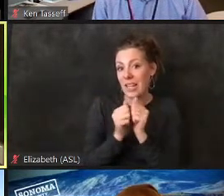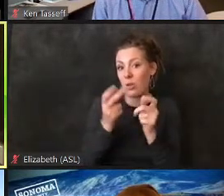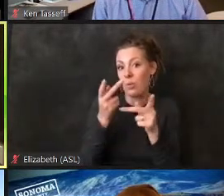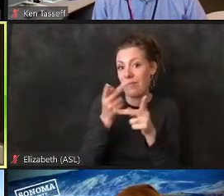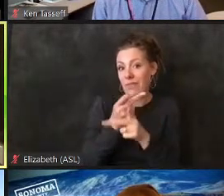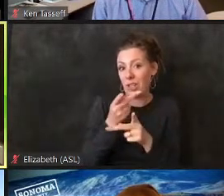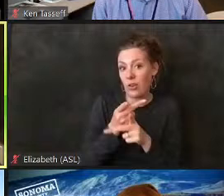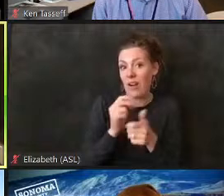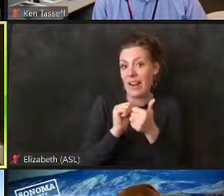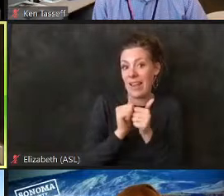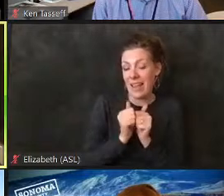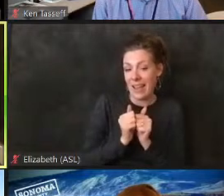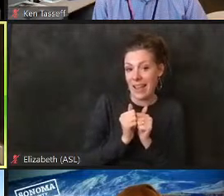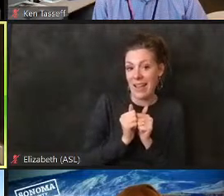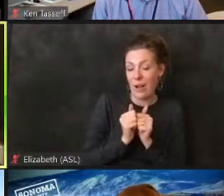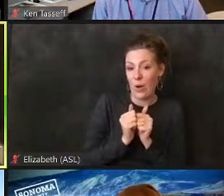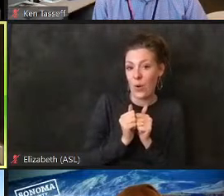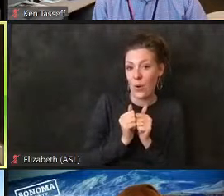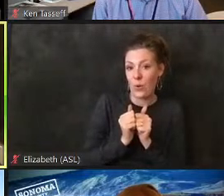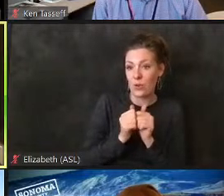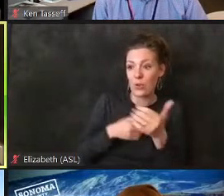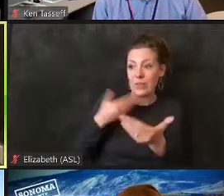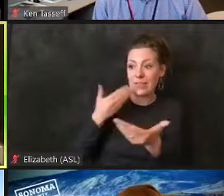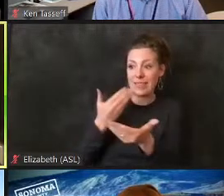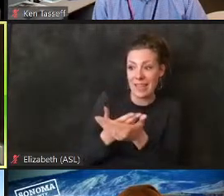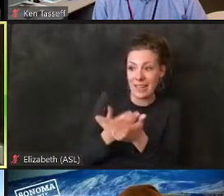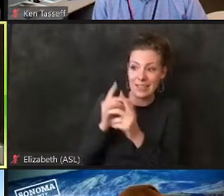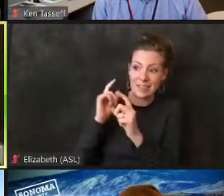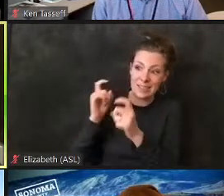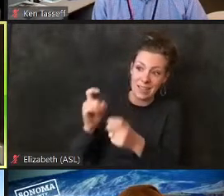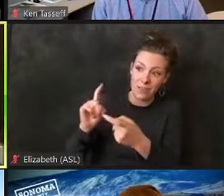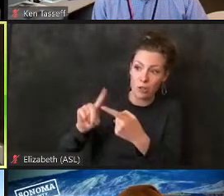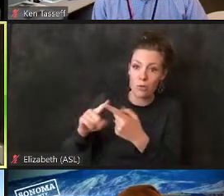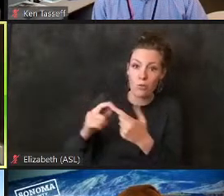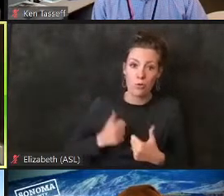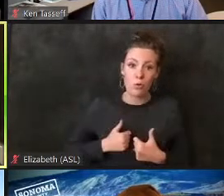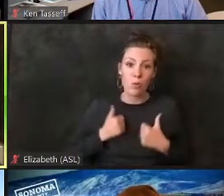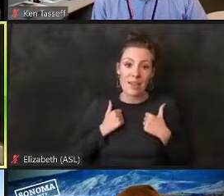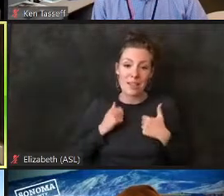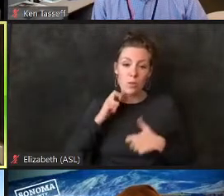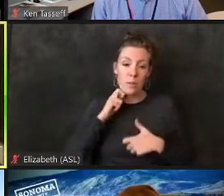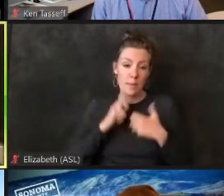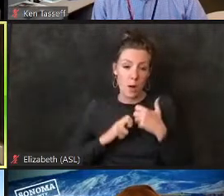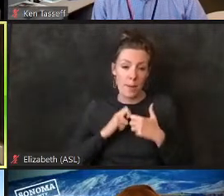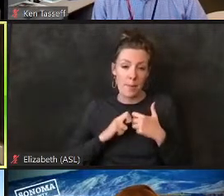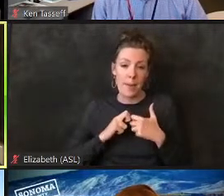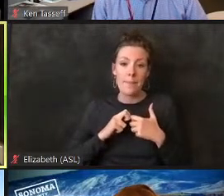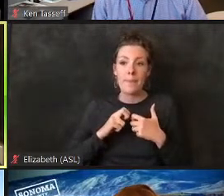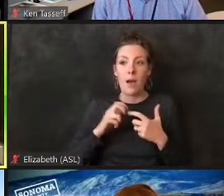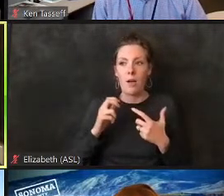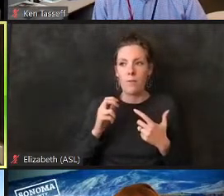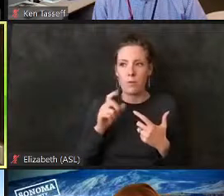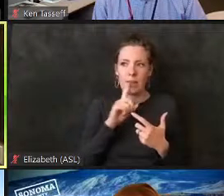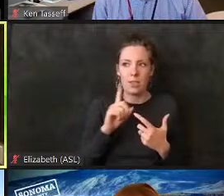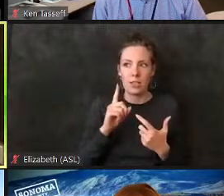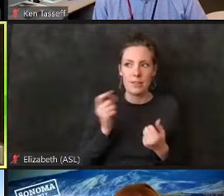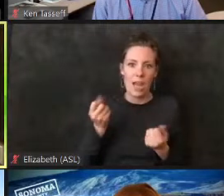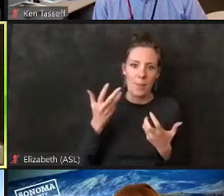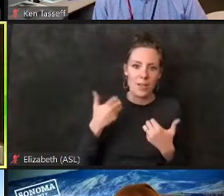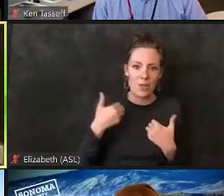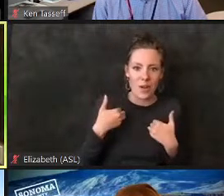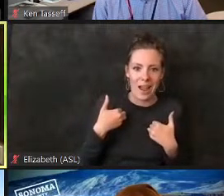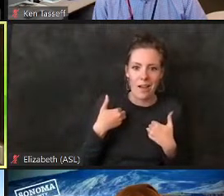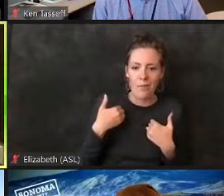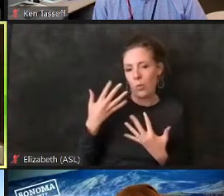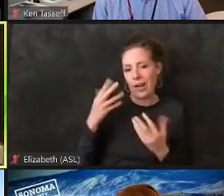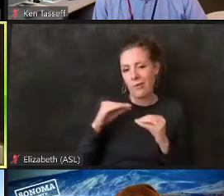to the residents, it's going to be a problem of when can we get enough vaccines. So I would say that